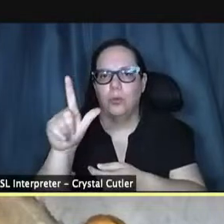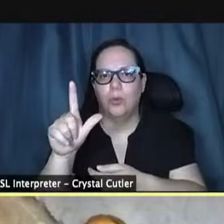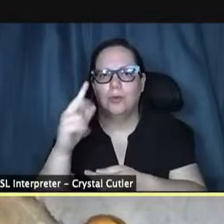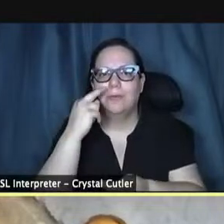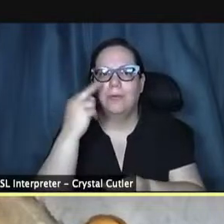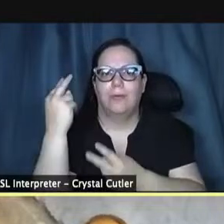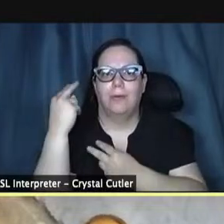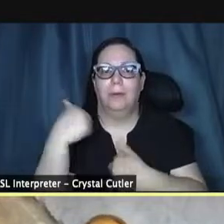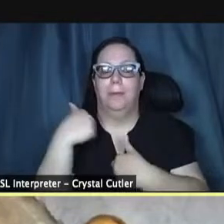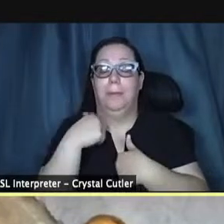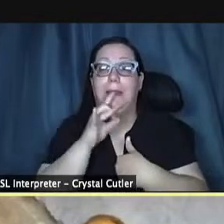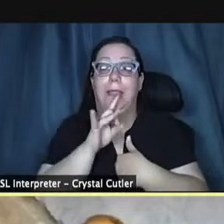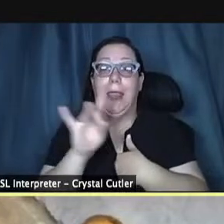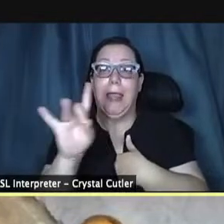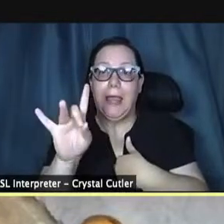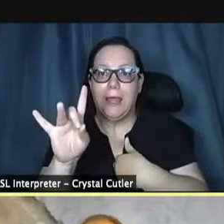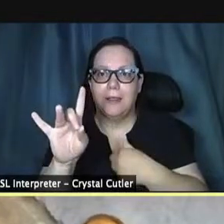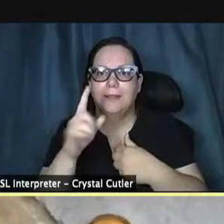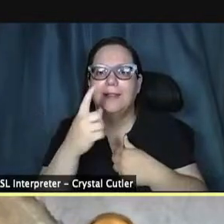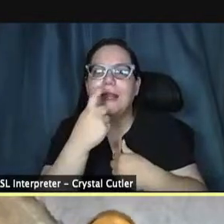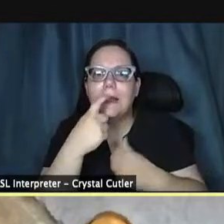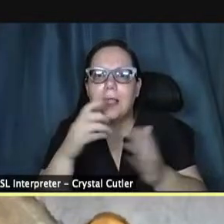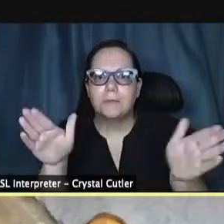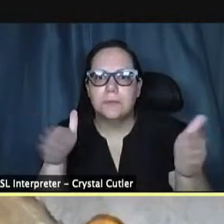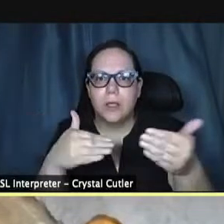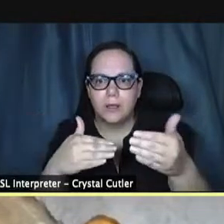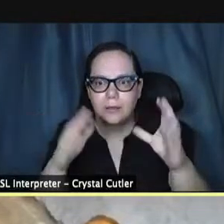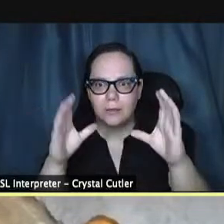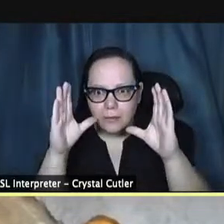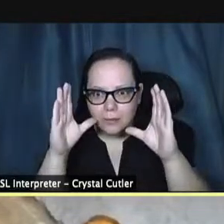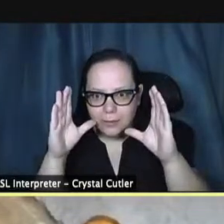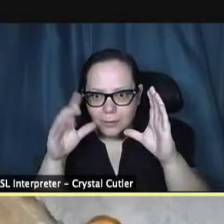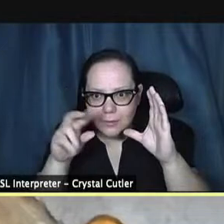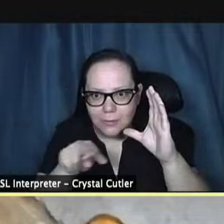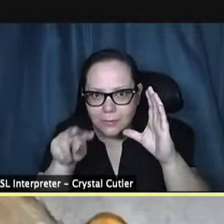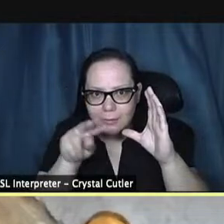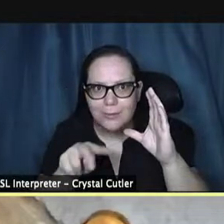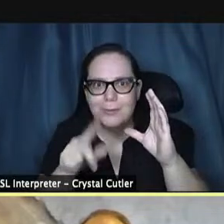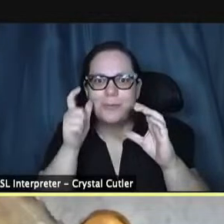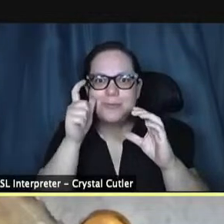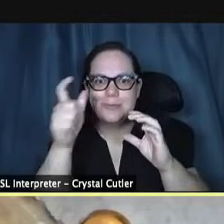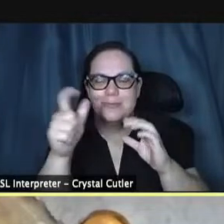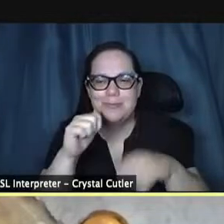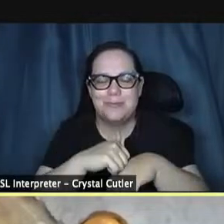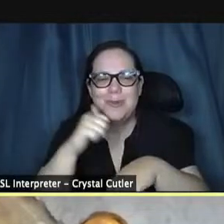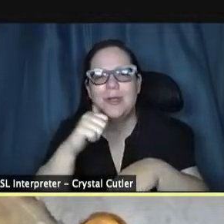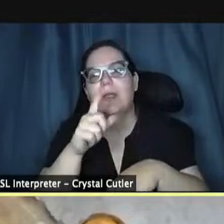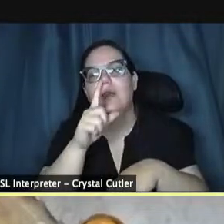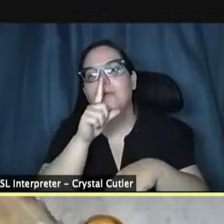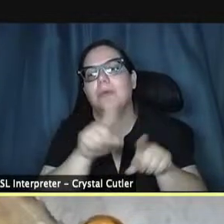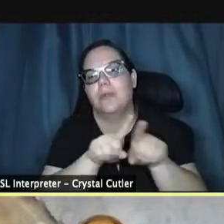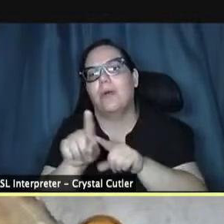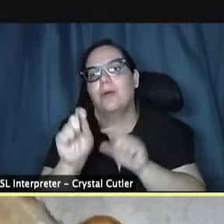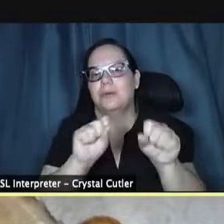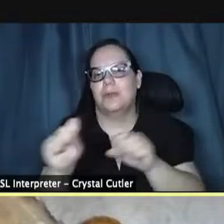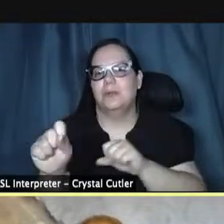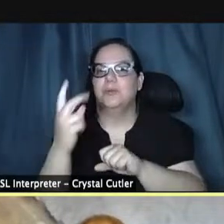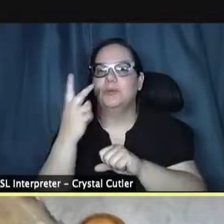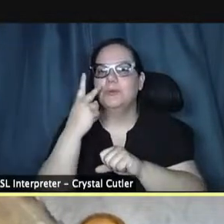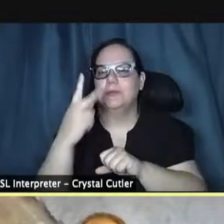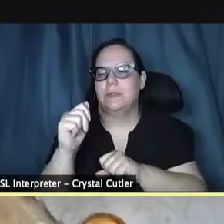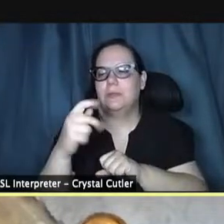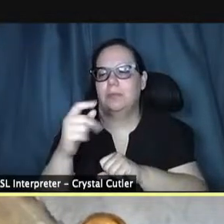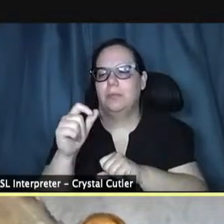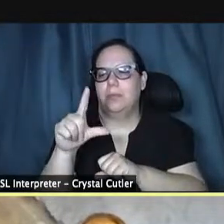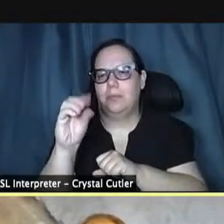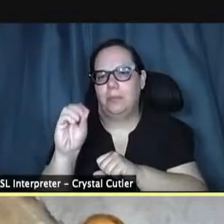box in which it was displayed. I also got to see the Apollo 10 command module that was there as well. So I know